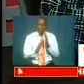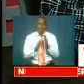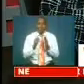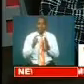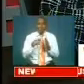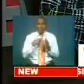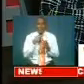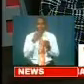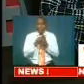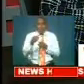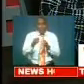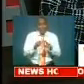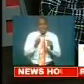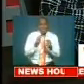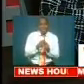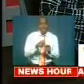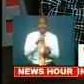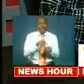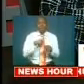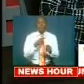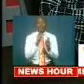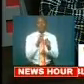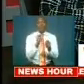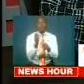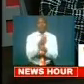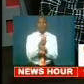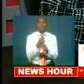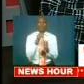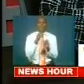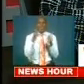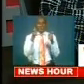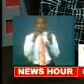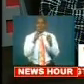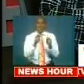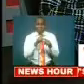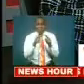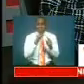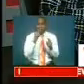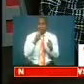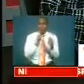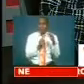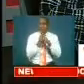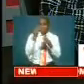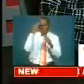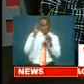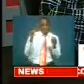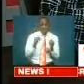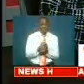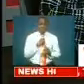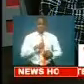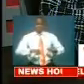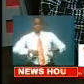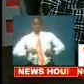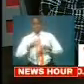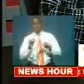me, look, keep it calm. And when I win an award, it's like, okay, yeah, this is an award. But it doesn't get into my head like, okay, now you're a big star, you know,